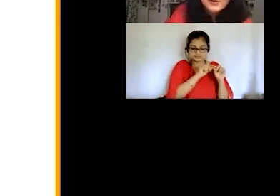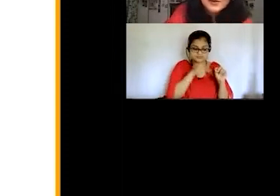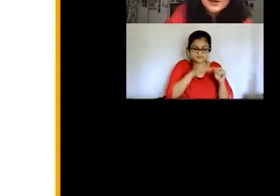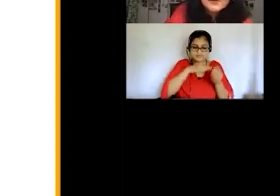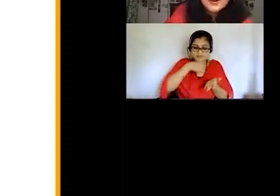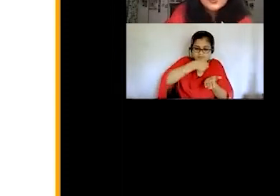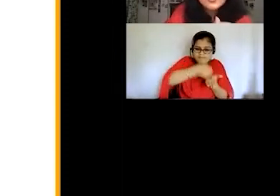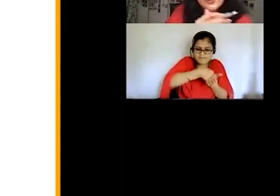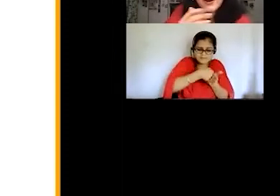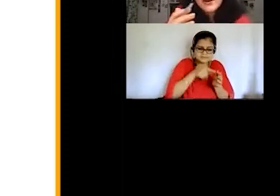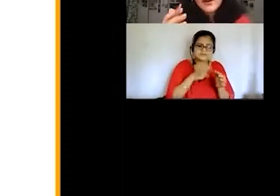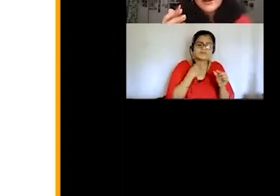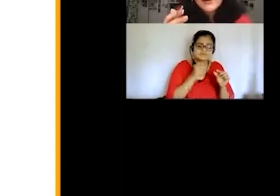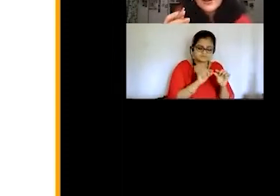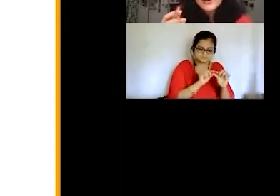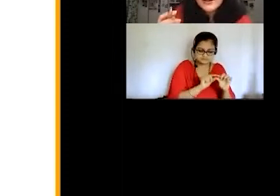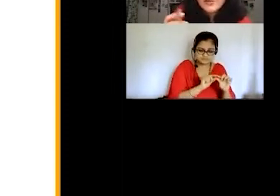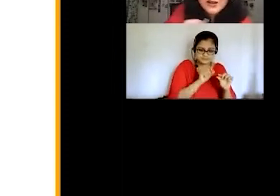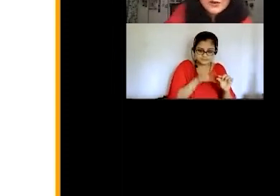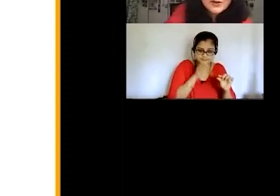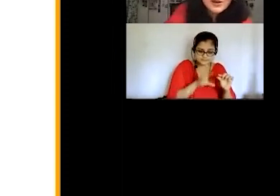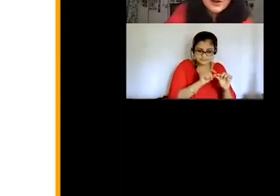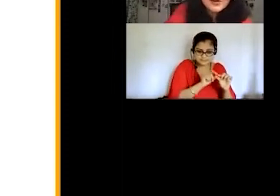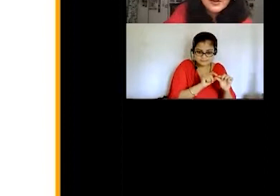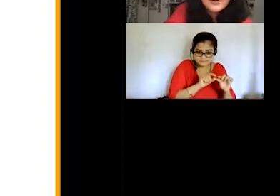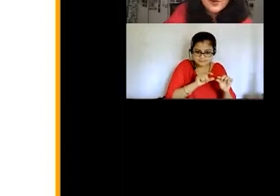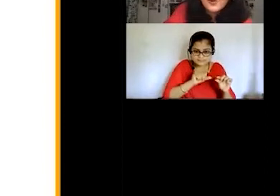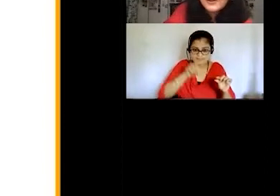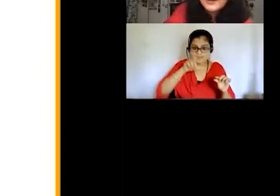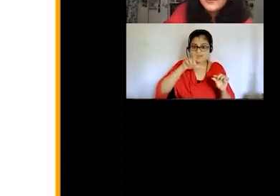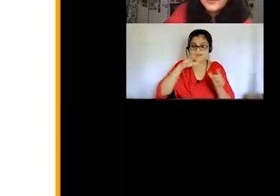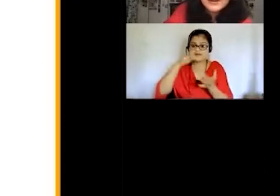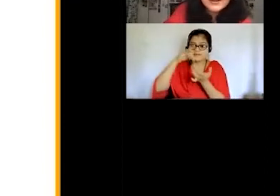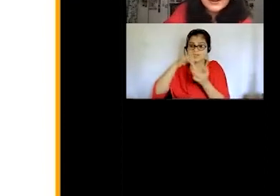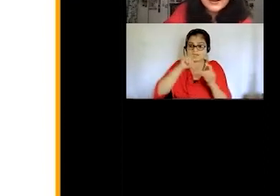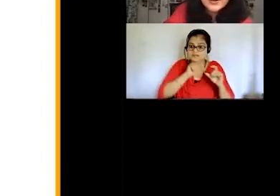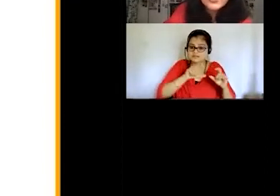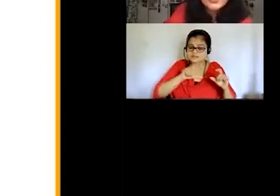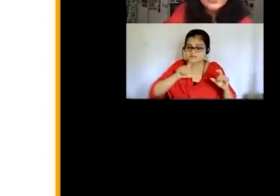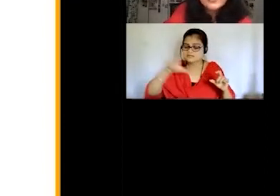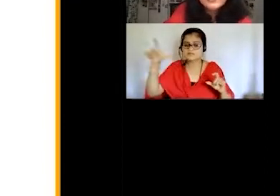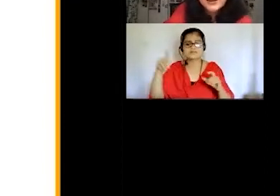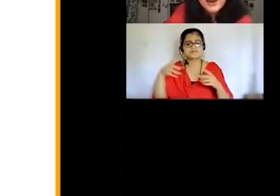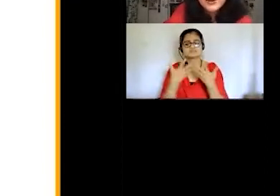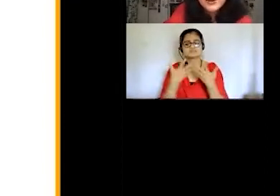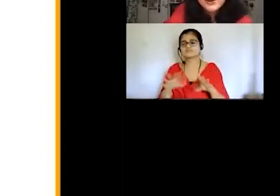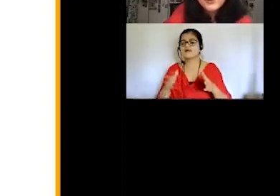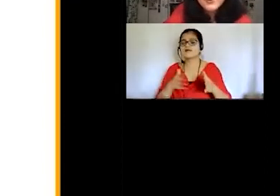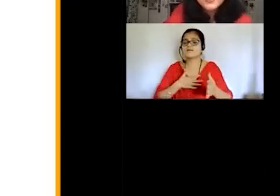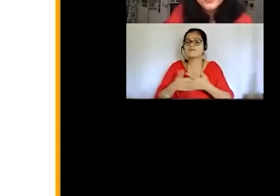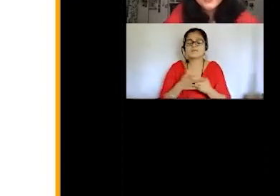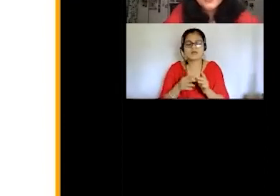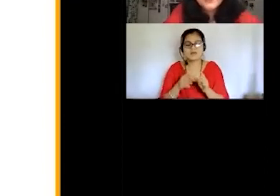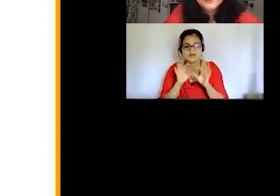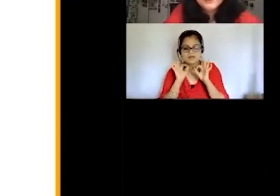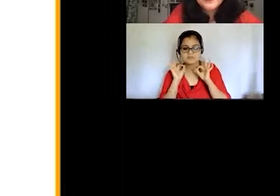lower octave to the higher octave, dipping into the middle octave, all this effortlessly, creating that magic of